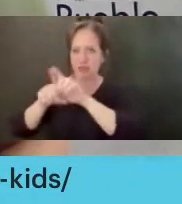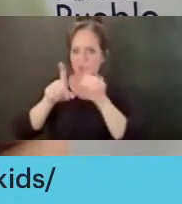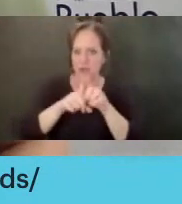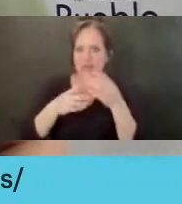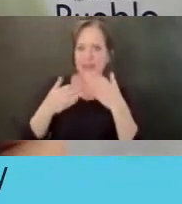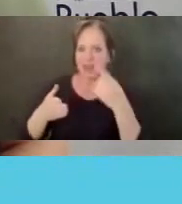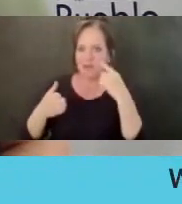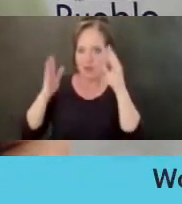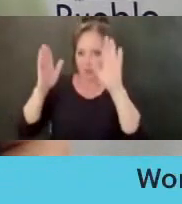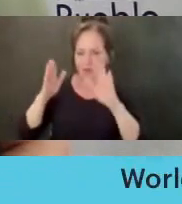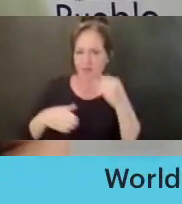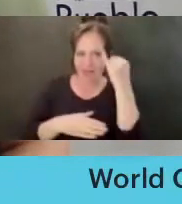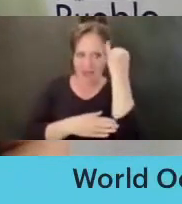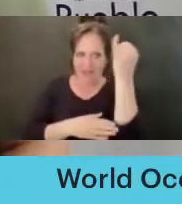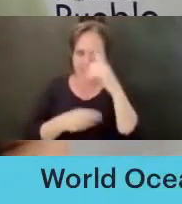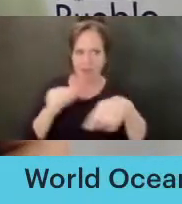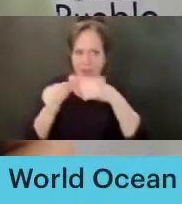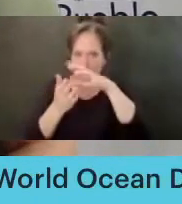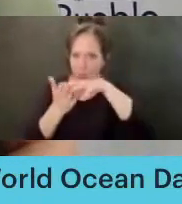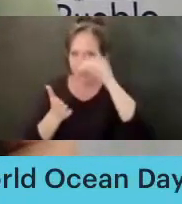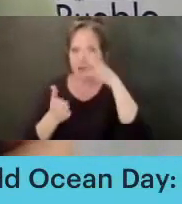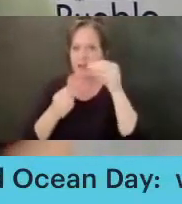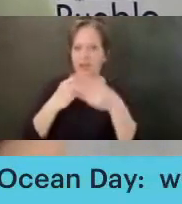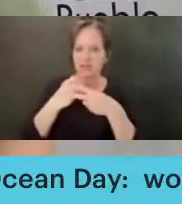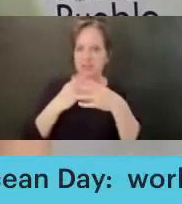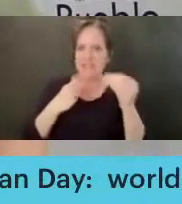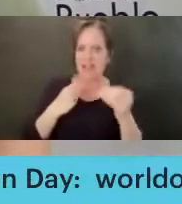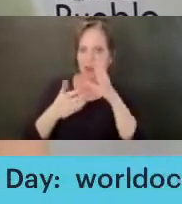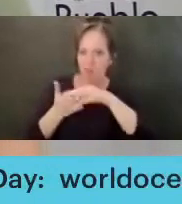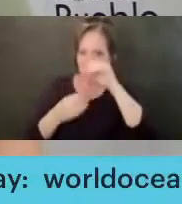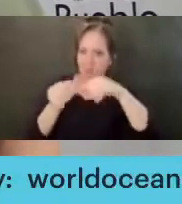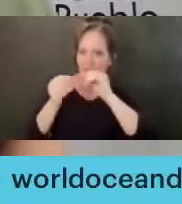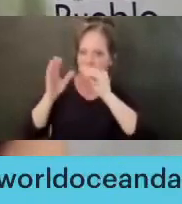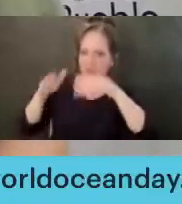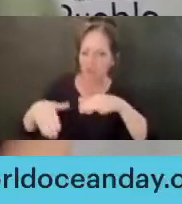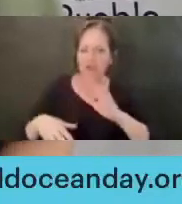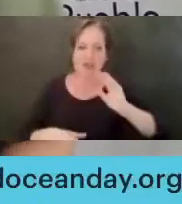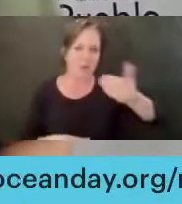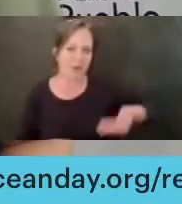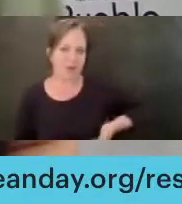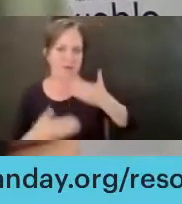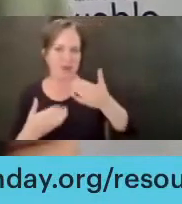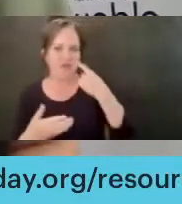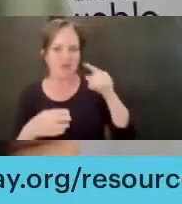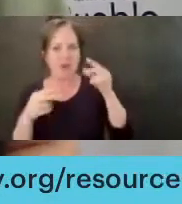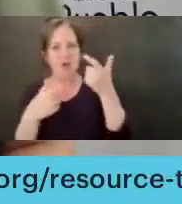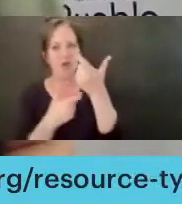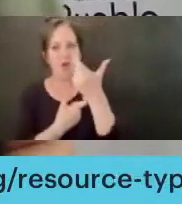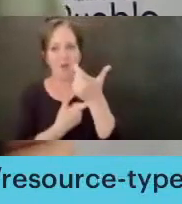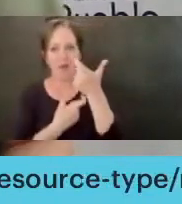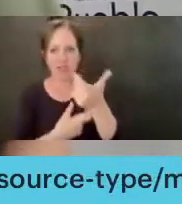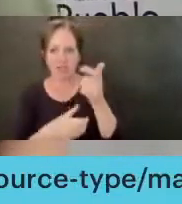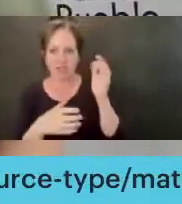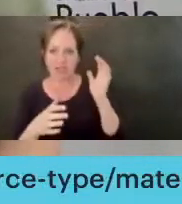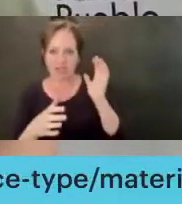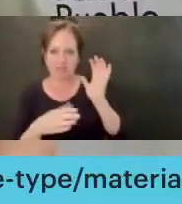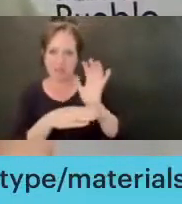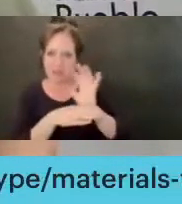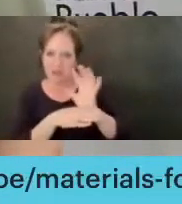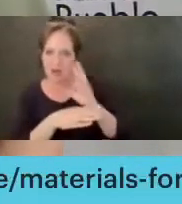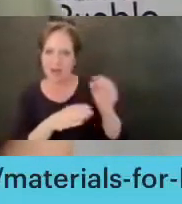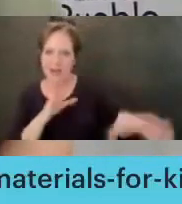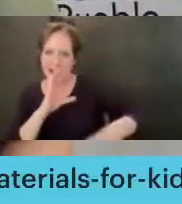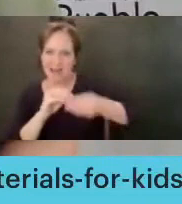and learning about the ocean. Aww. You're welcome. Thanks for watching the show and adding to our conversation about conservation.